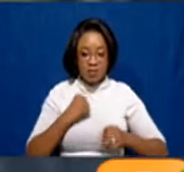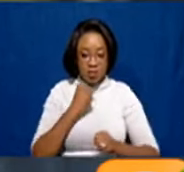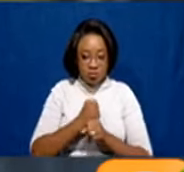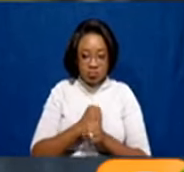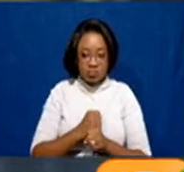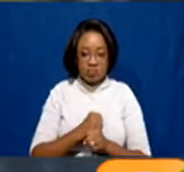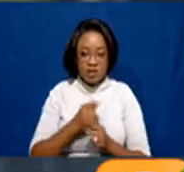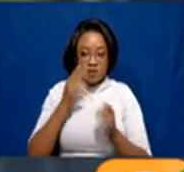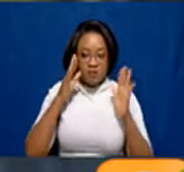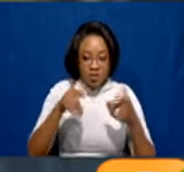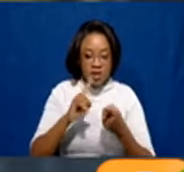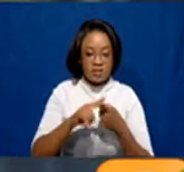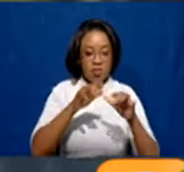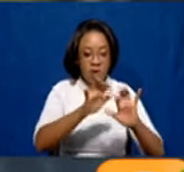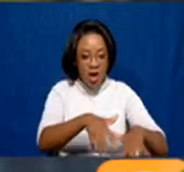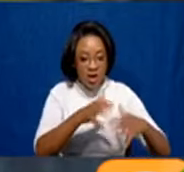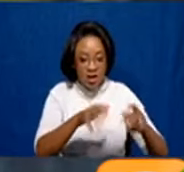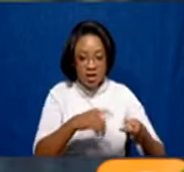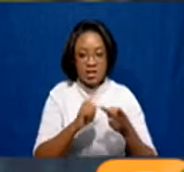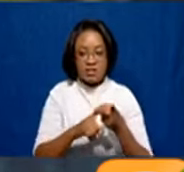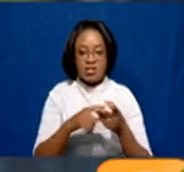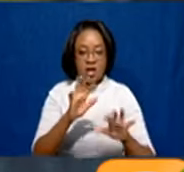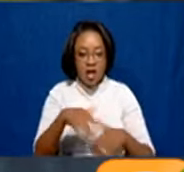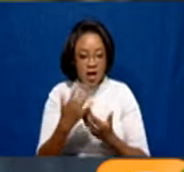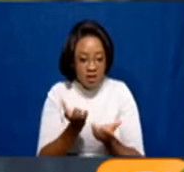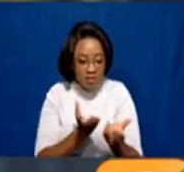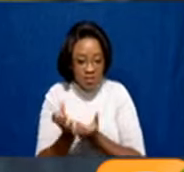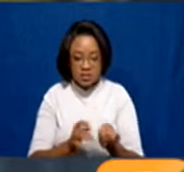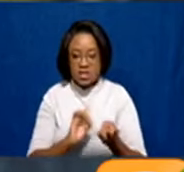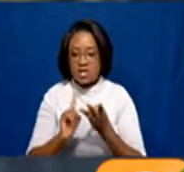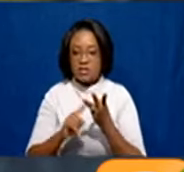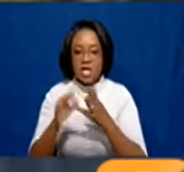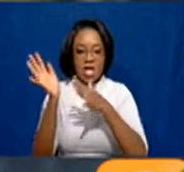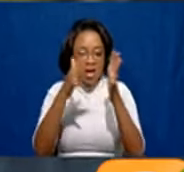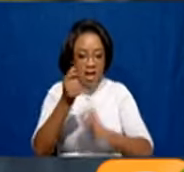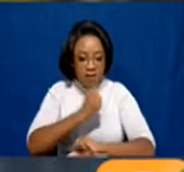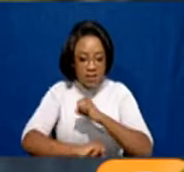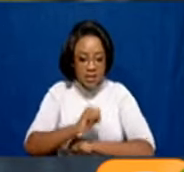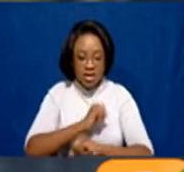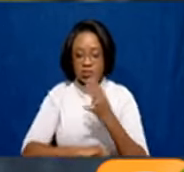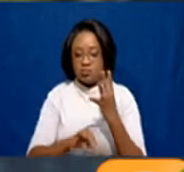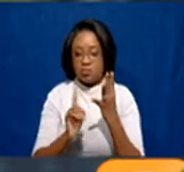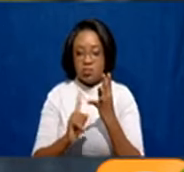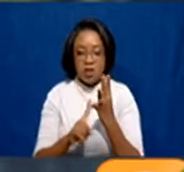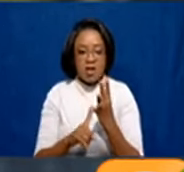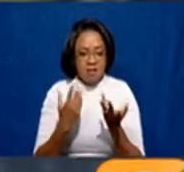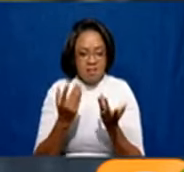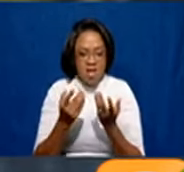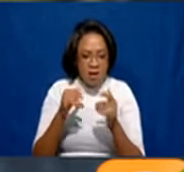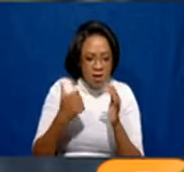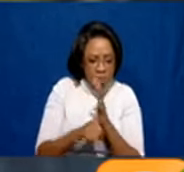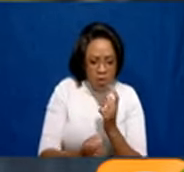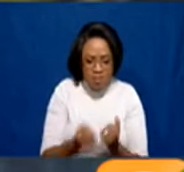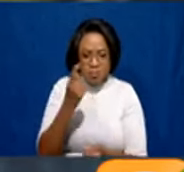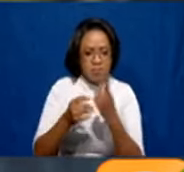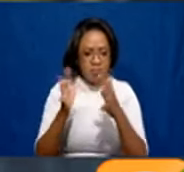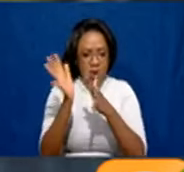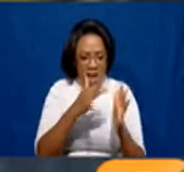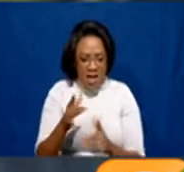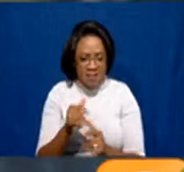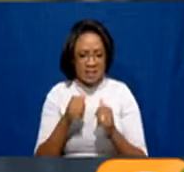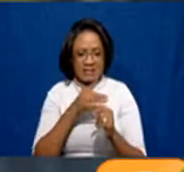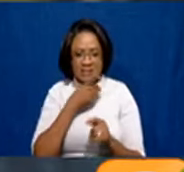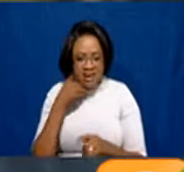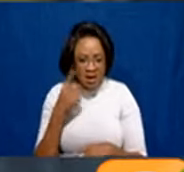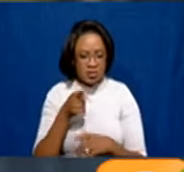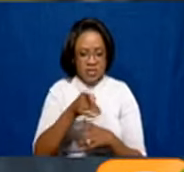based on agriculture, agribusiness, agro-processing, climate action, that's climate mitigation, climate adaptation,